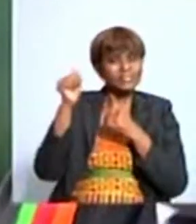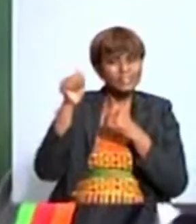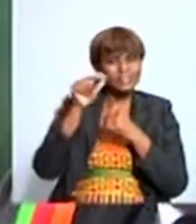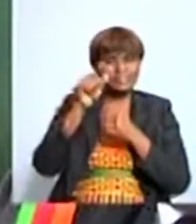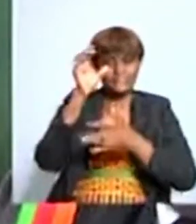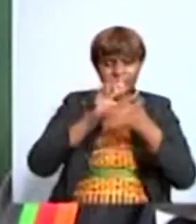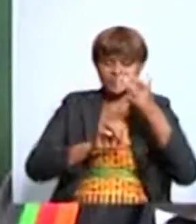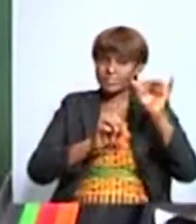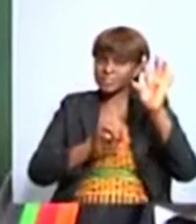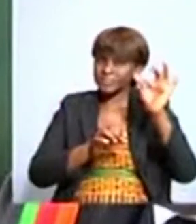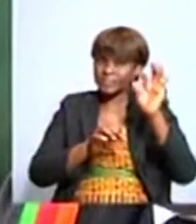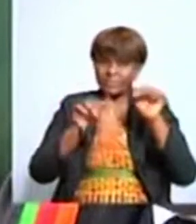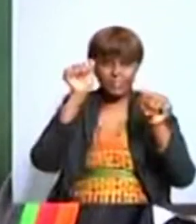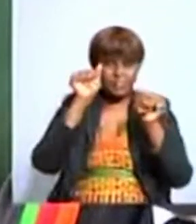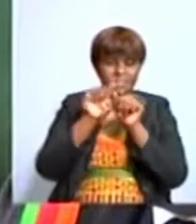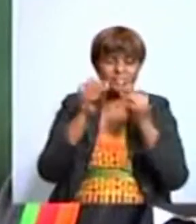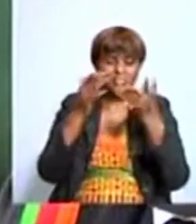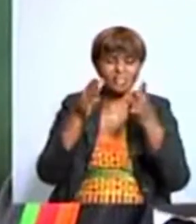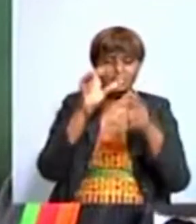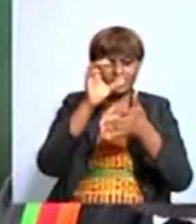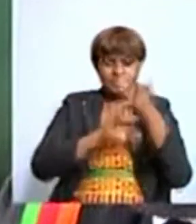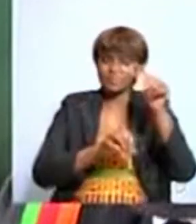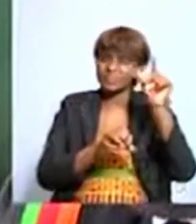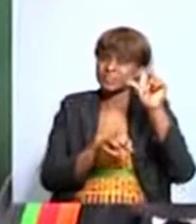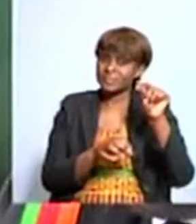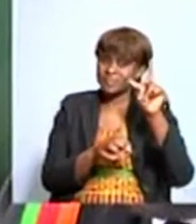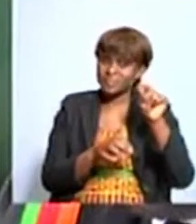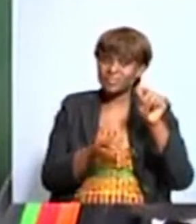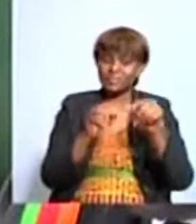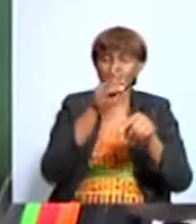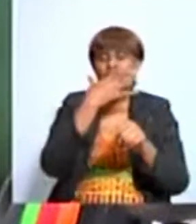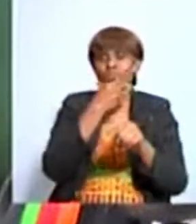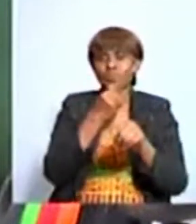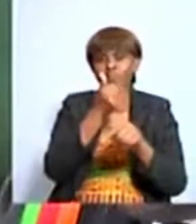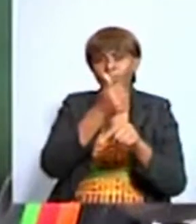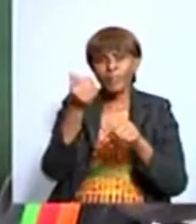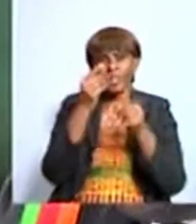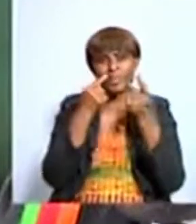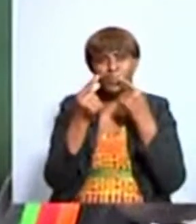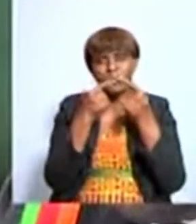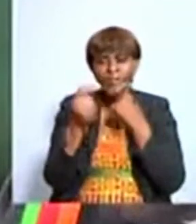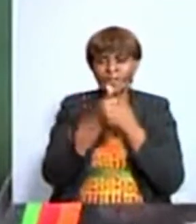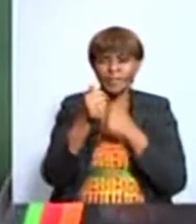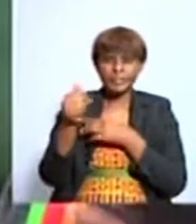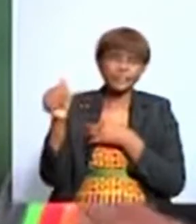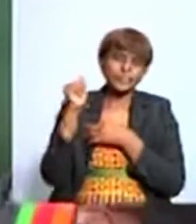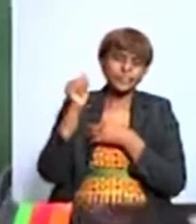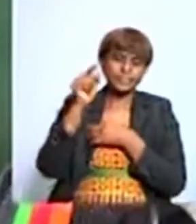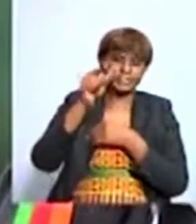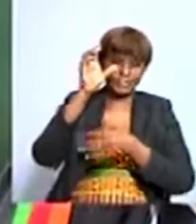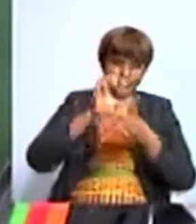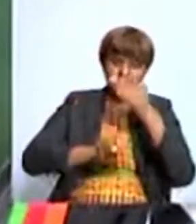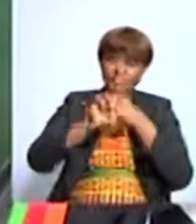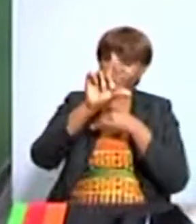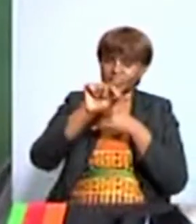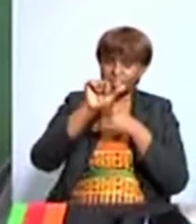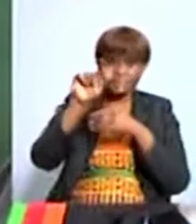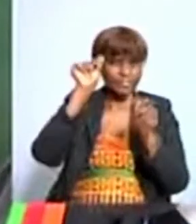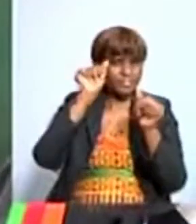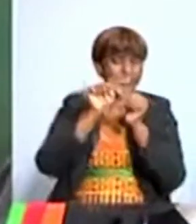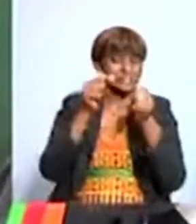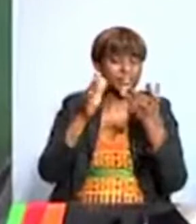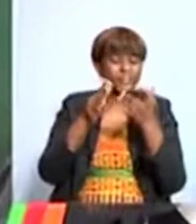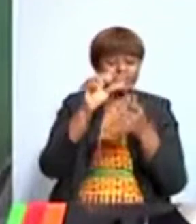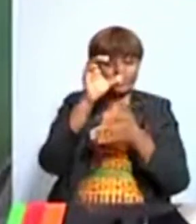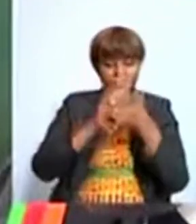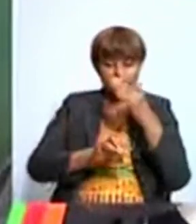Clause 19 is agreed to. Clause 20, inquiry by commission. Any debate? Any objection? Clause 20 is agreed to.